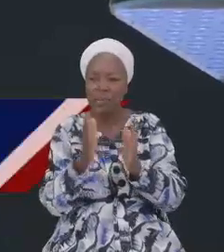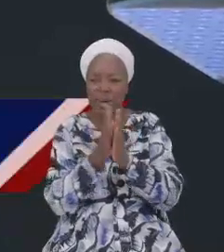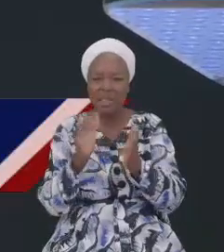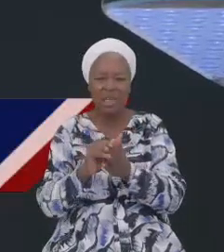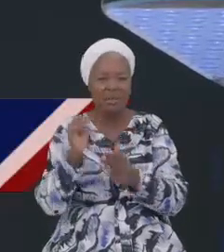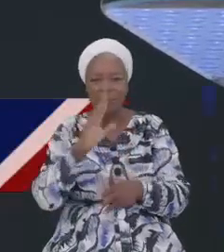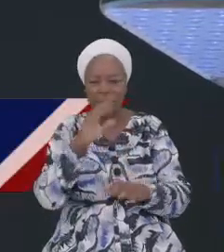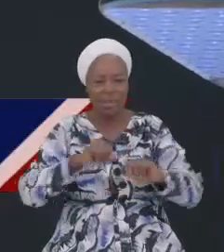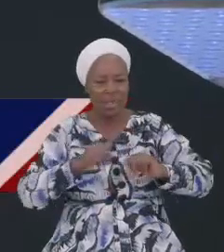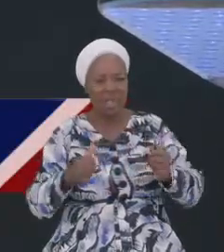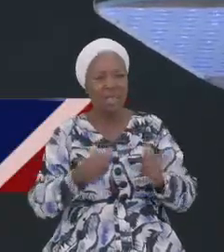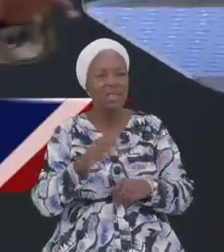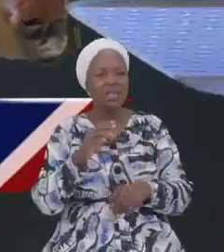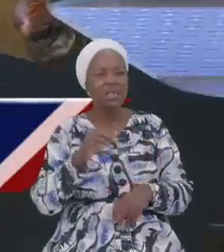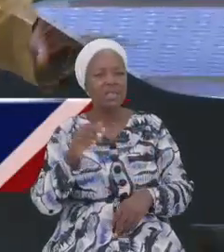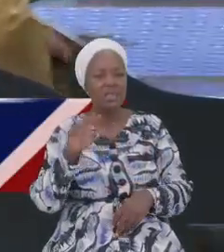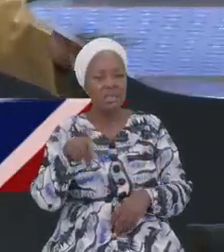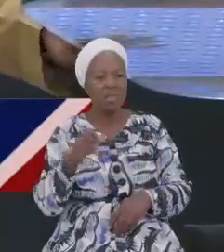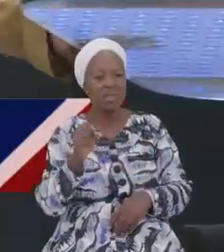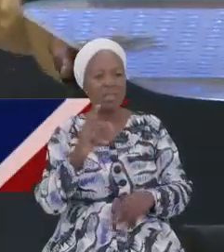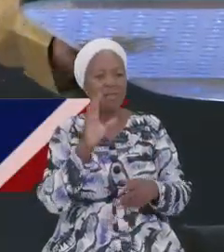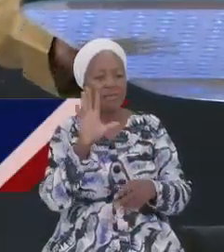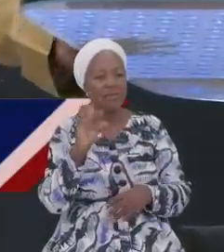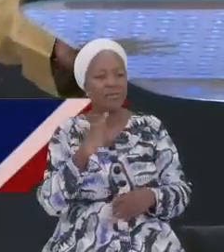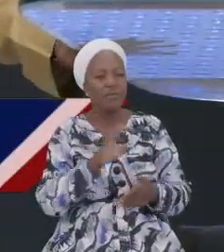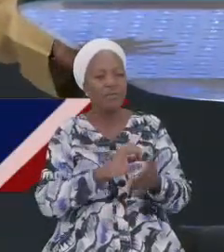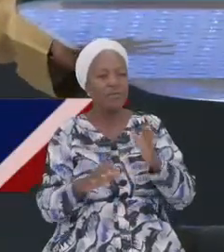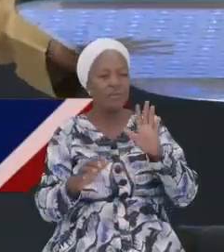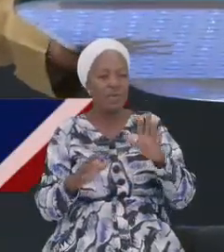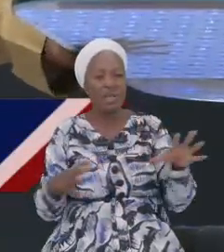denied. In Psalm 50, verse 5, it says,